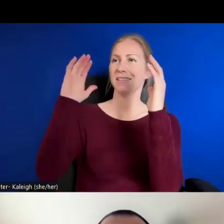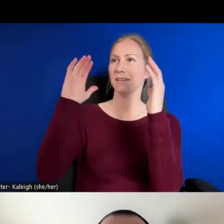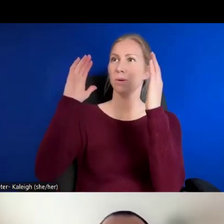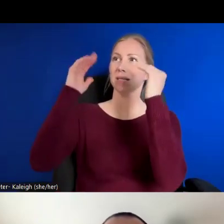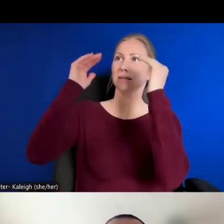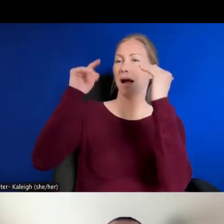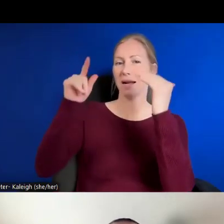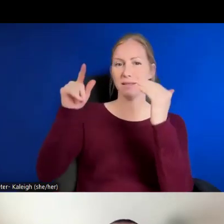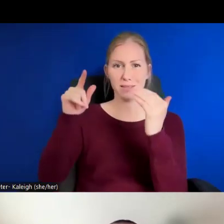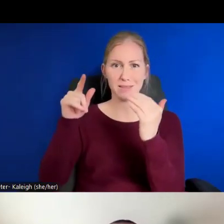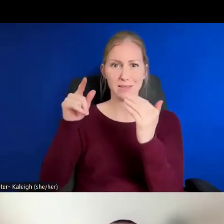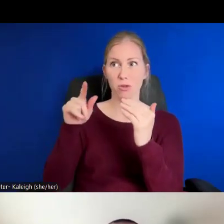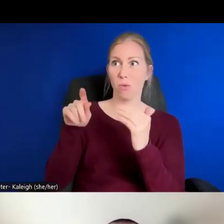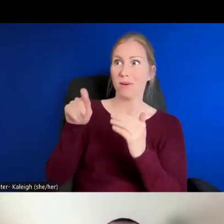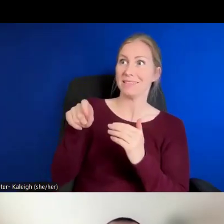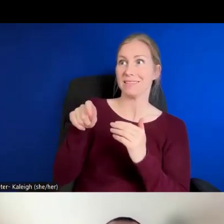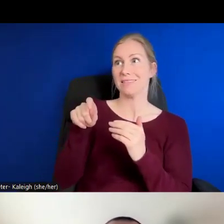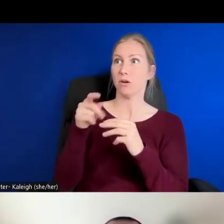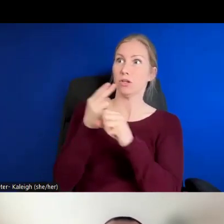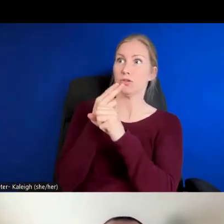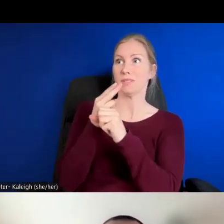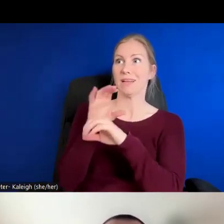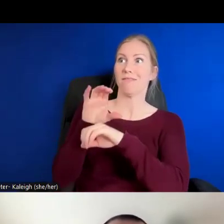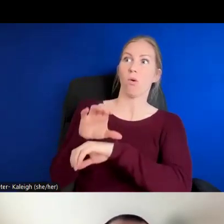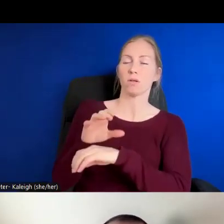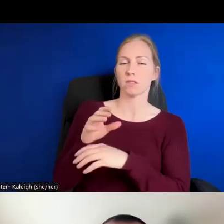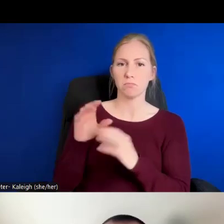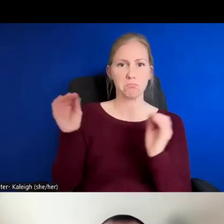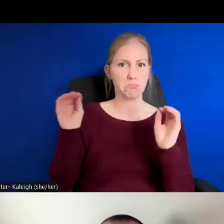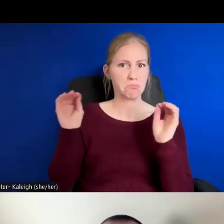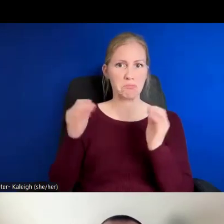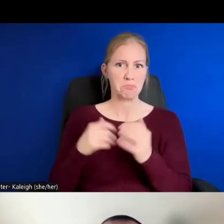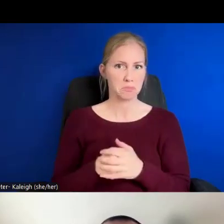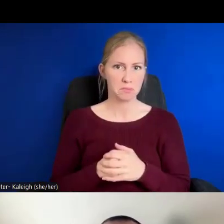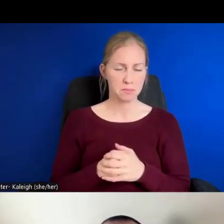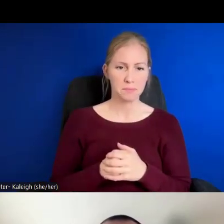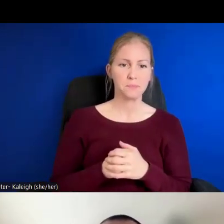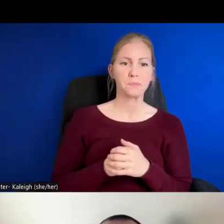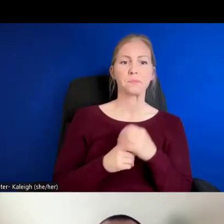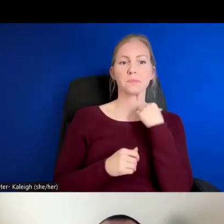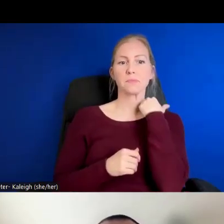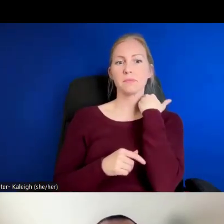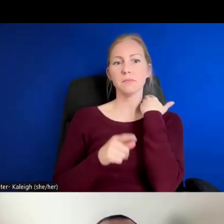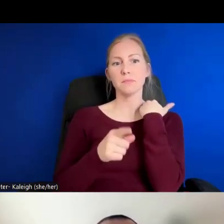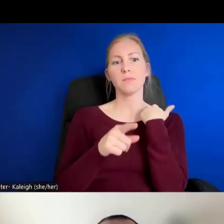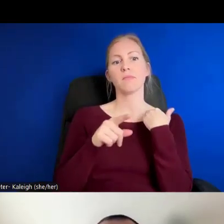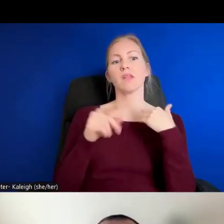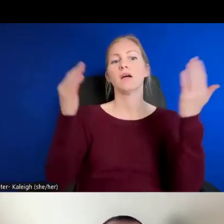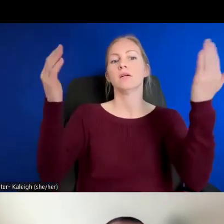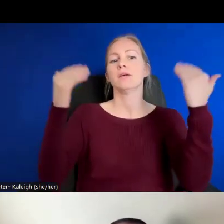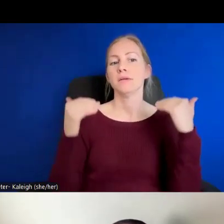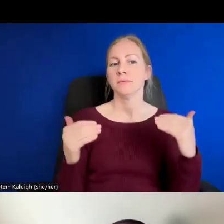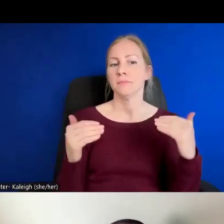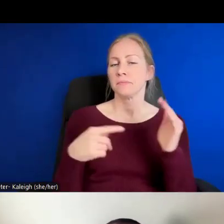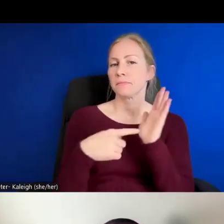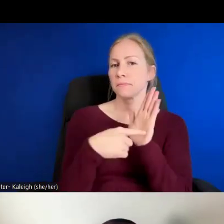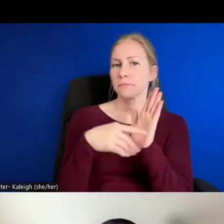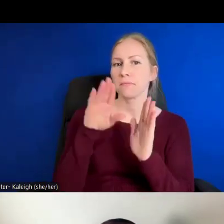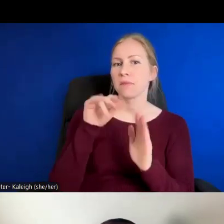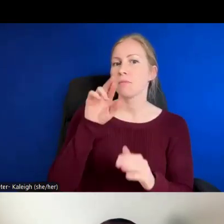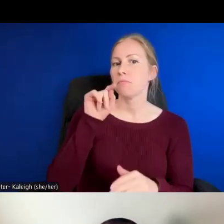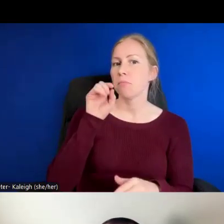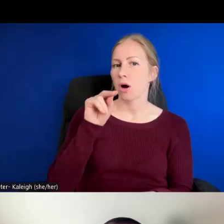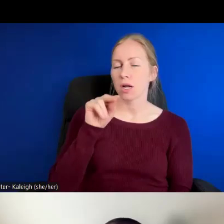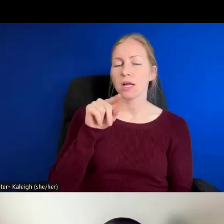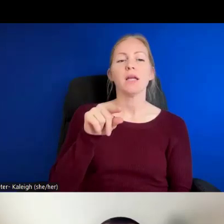In the next example, this individual we call Barton, again a pseudonym, walked to his room without any force,